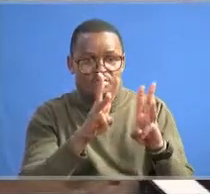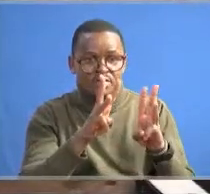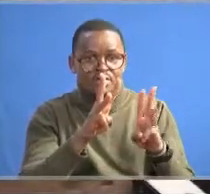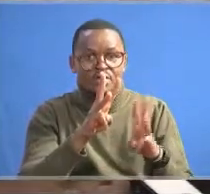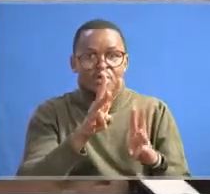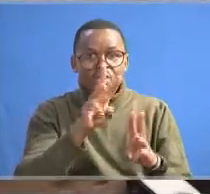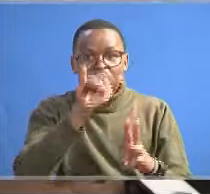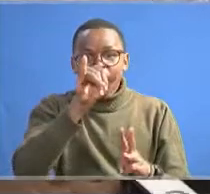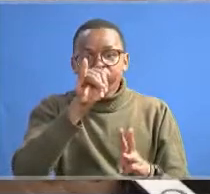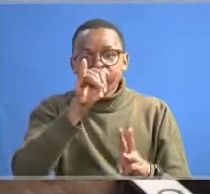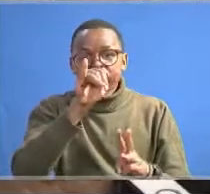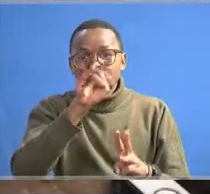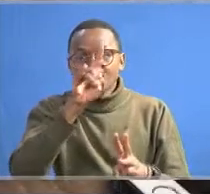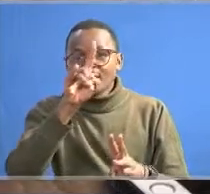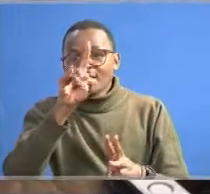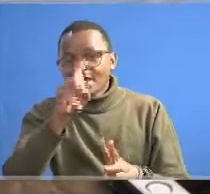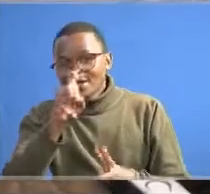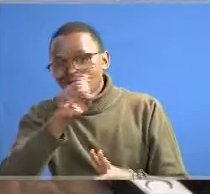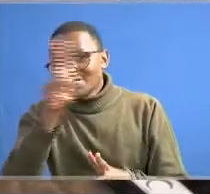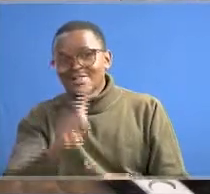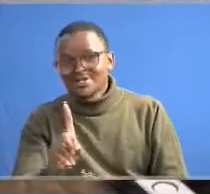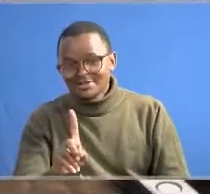and the Z.